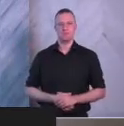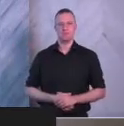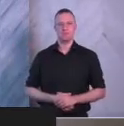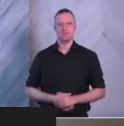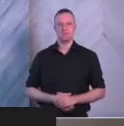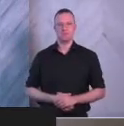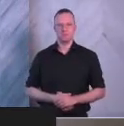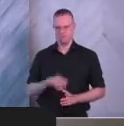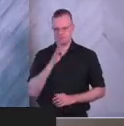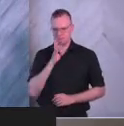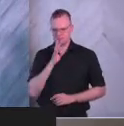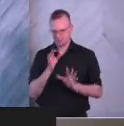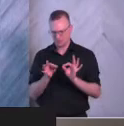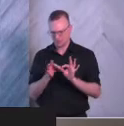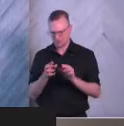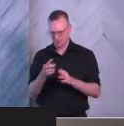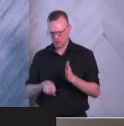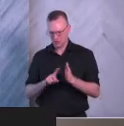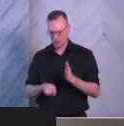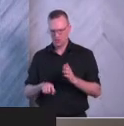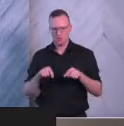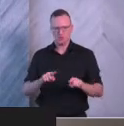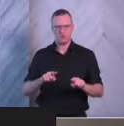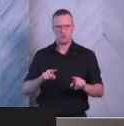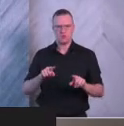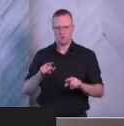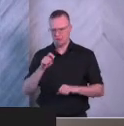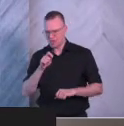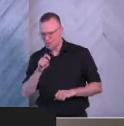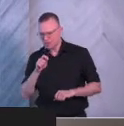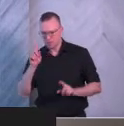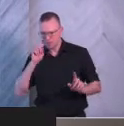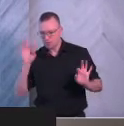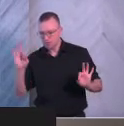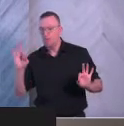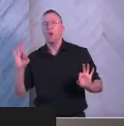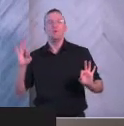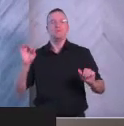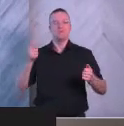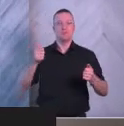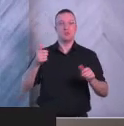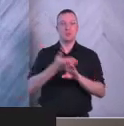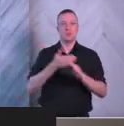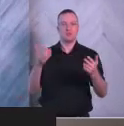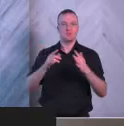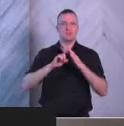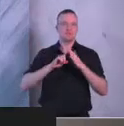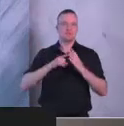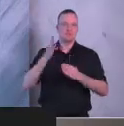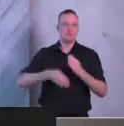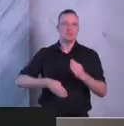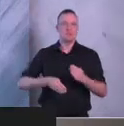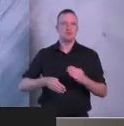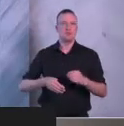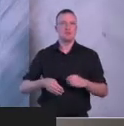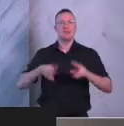Thank you, Victoria. Just making sure that this mic is on. I think so. Before we get started on the final remarks, just to the issue that